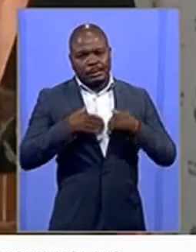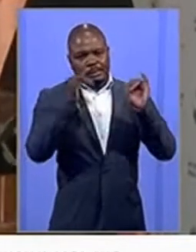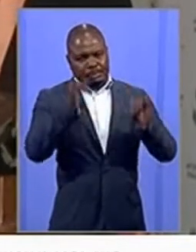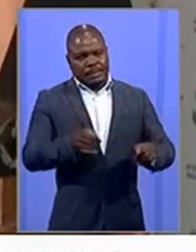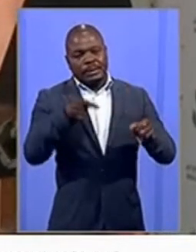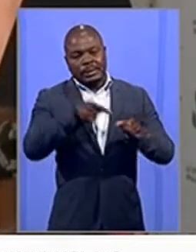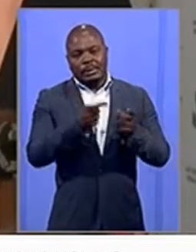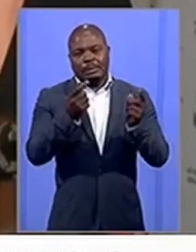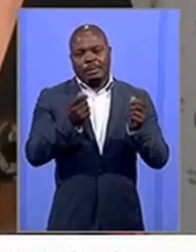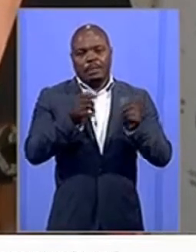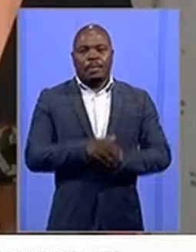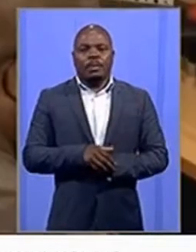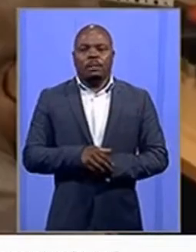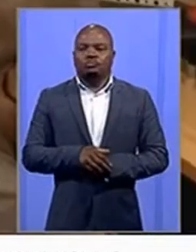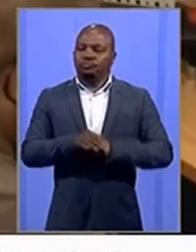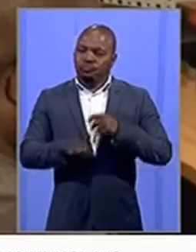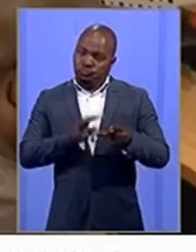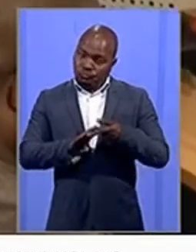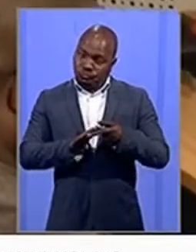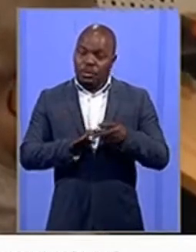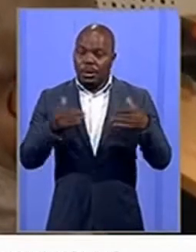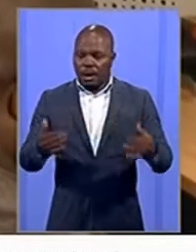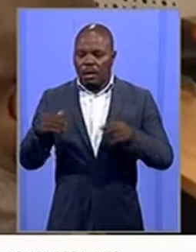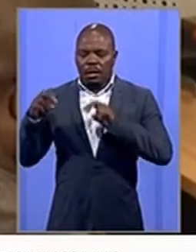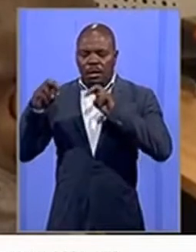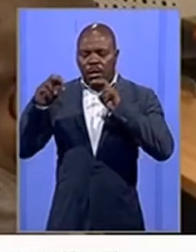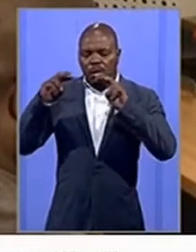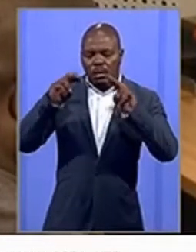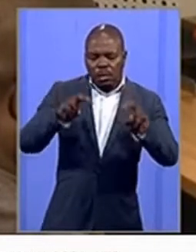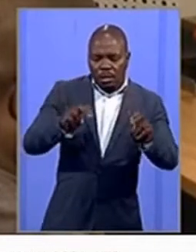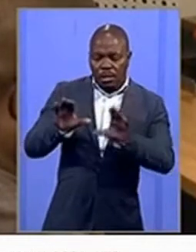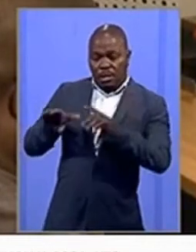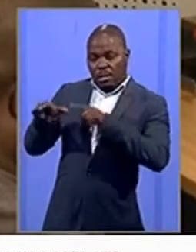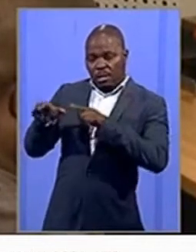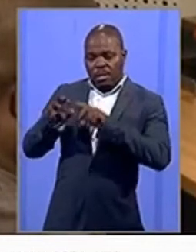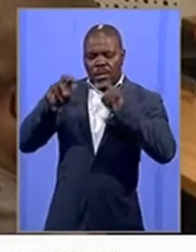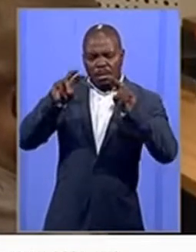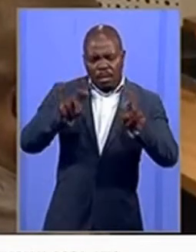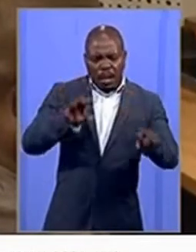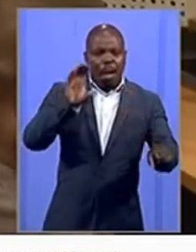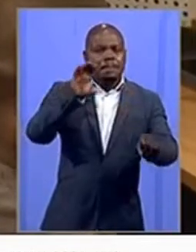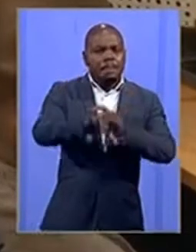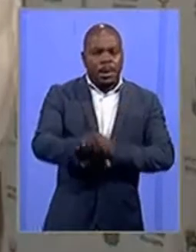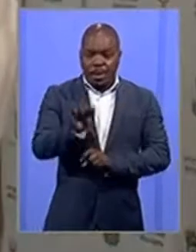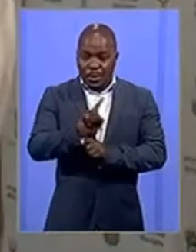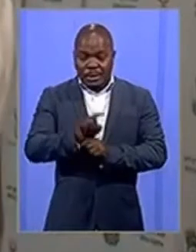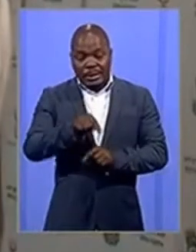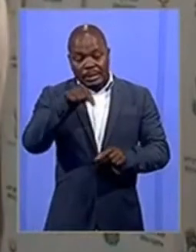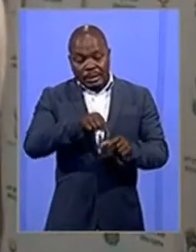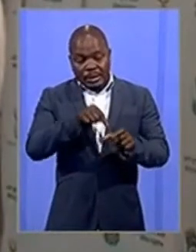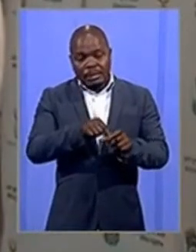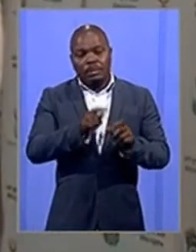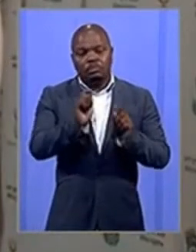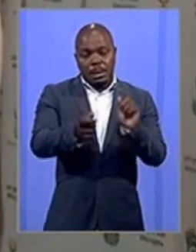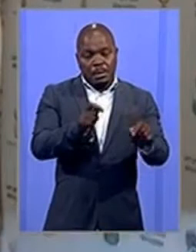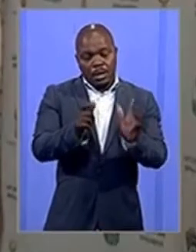ya ditjhelete. Sena se ile sa etsa hore ho be le diphuputso tsa diforensiki tseo ho tsona ho fumanweng ha o saka ha ikamahangwa le